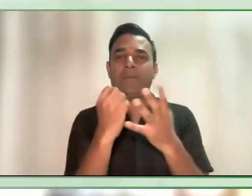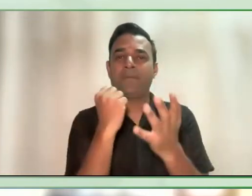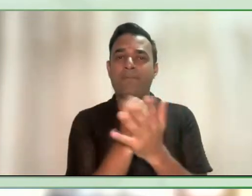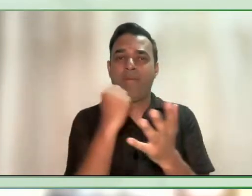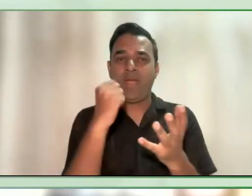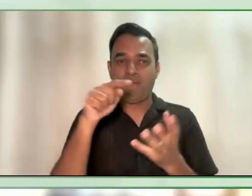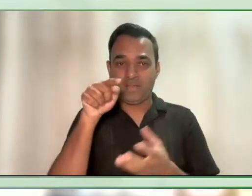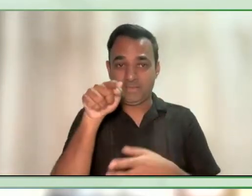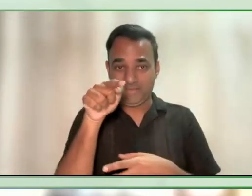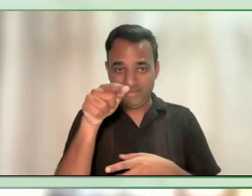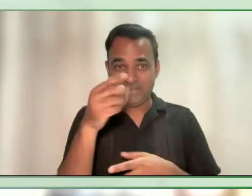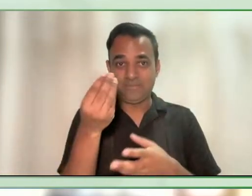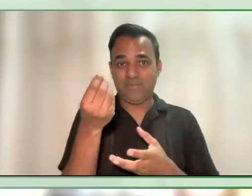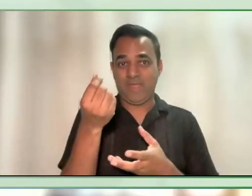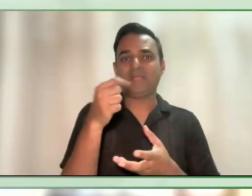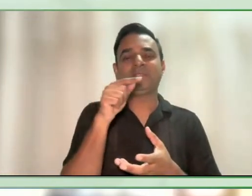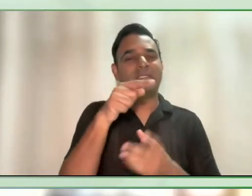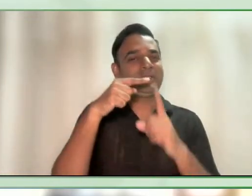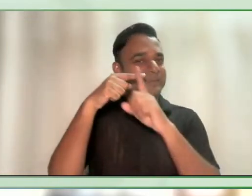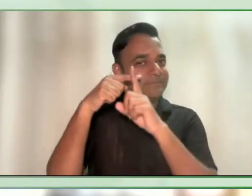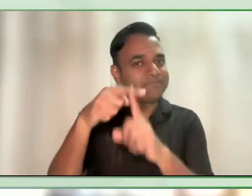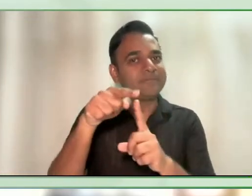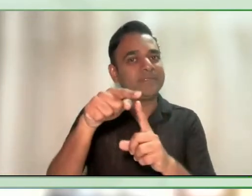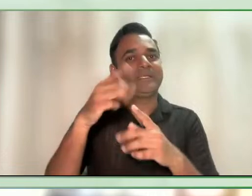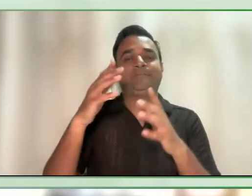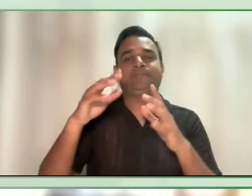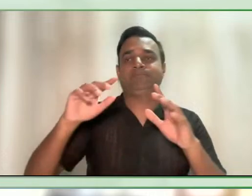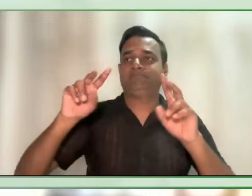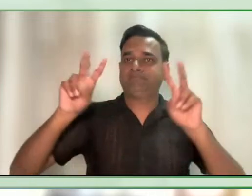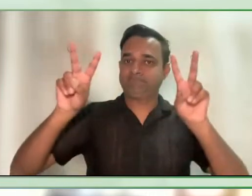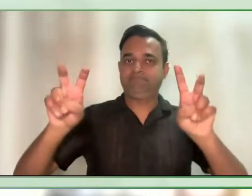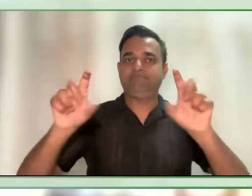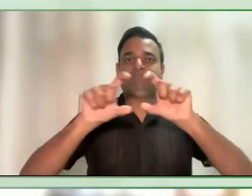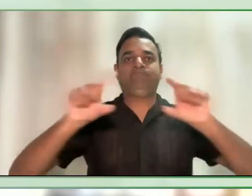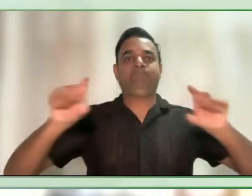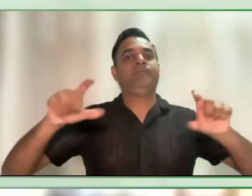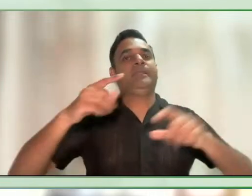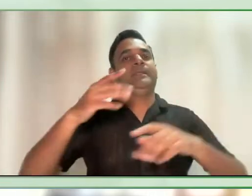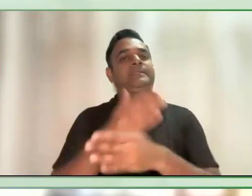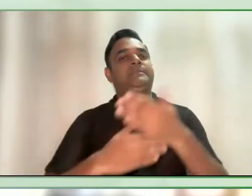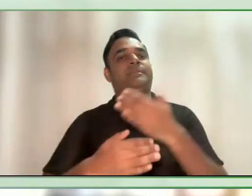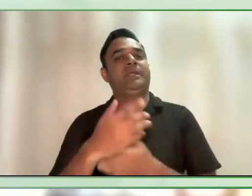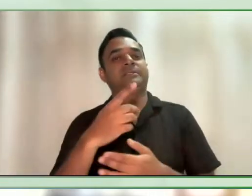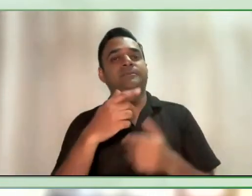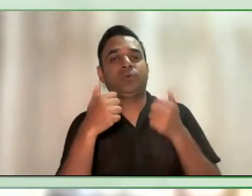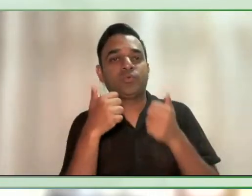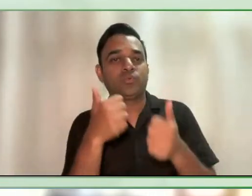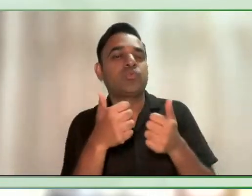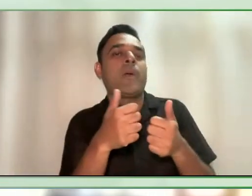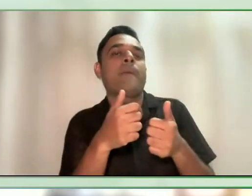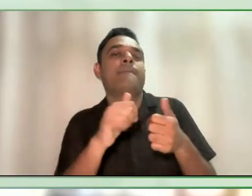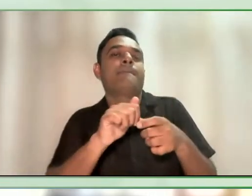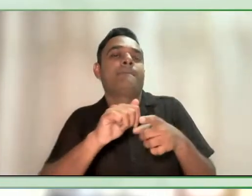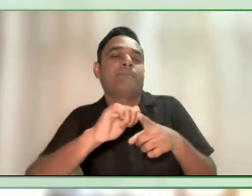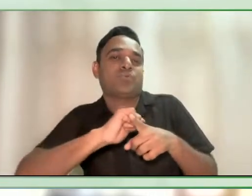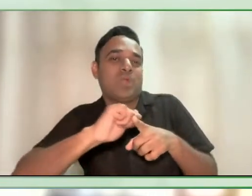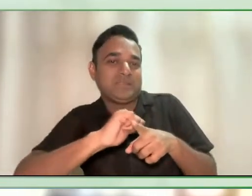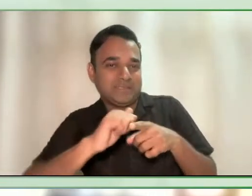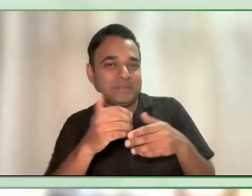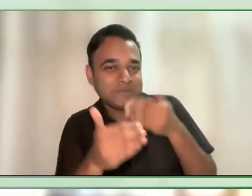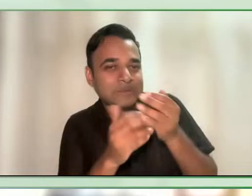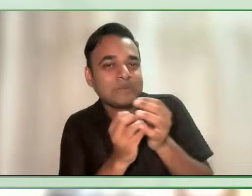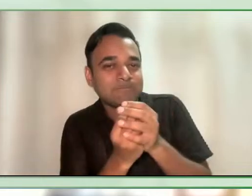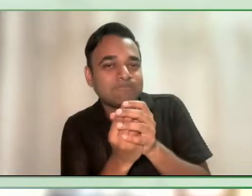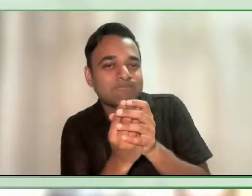responses actually be developed? And then I'd like to add on to that as the first bit of our riff, and that